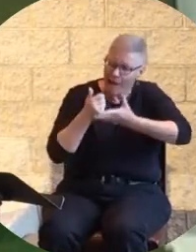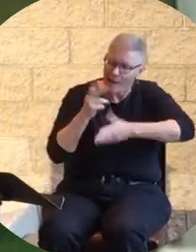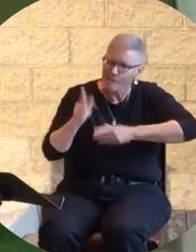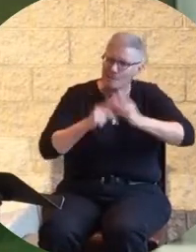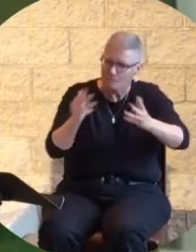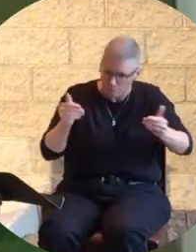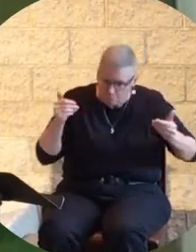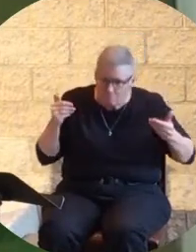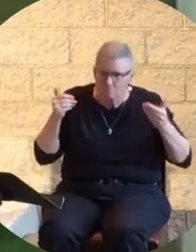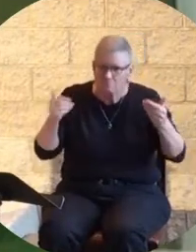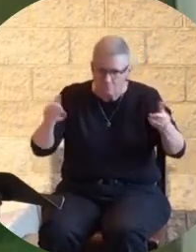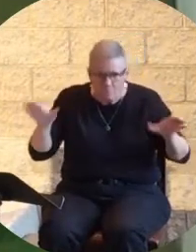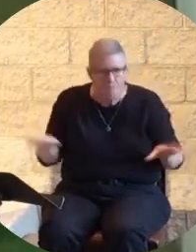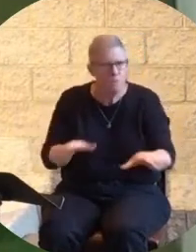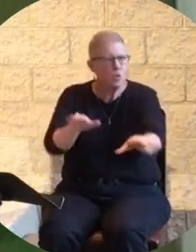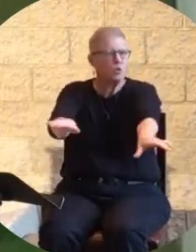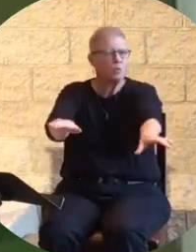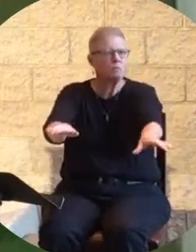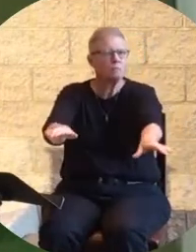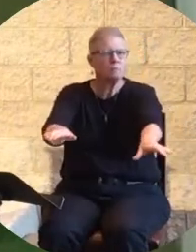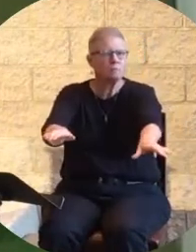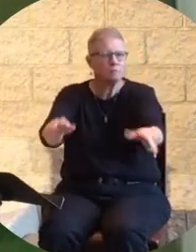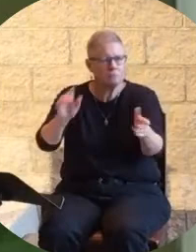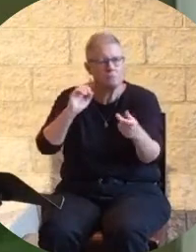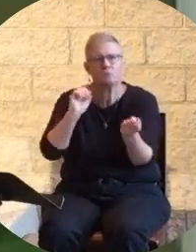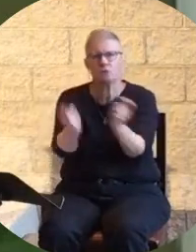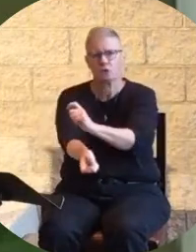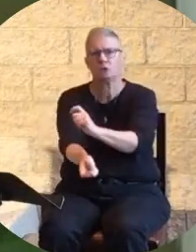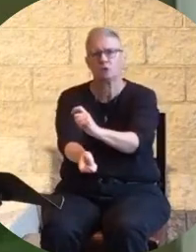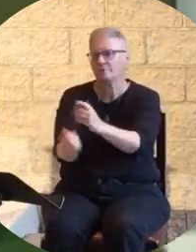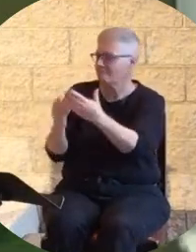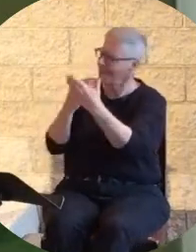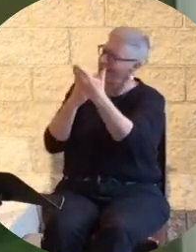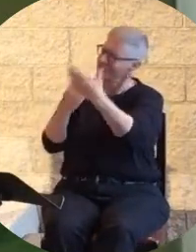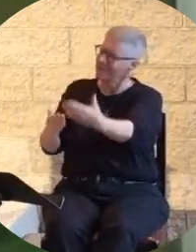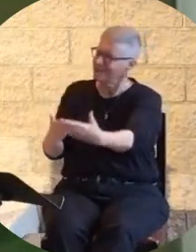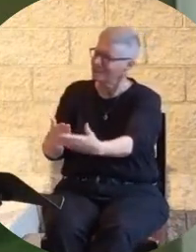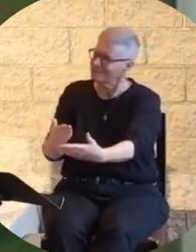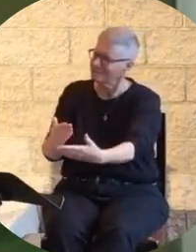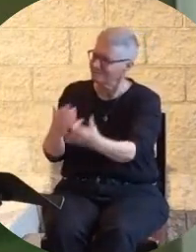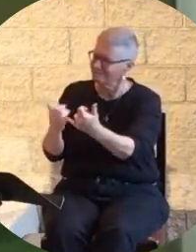Thank you for that powerful song today. Thank you.